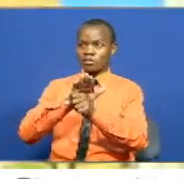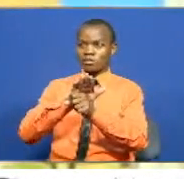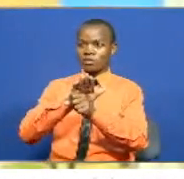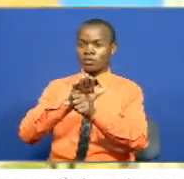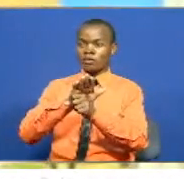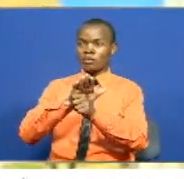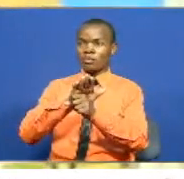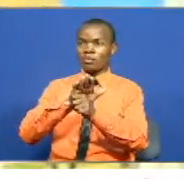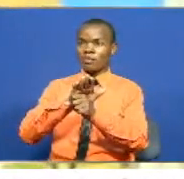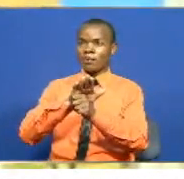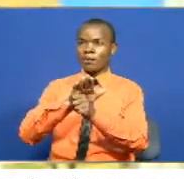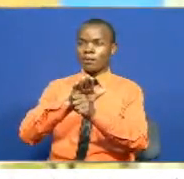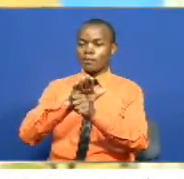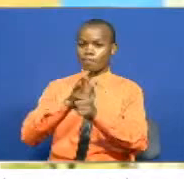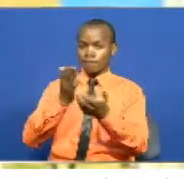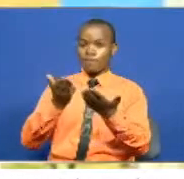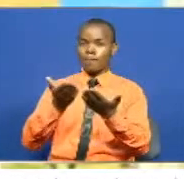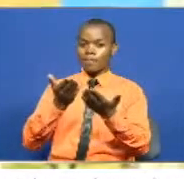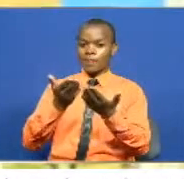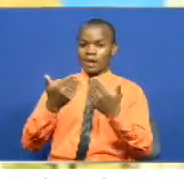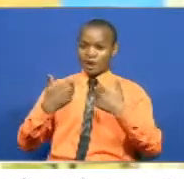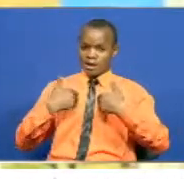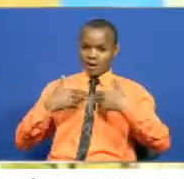that has guided me a lot to be able